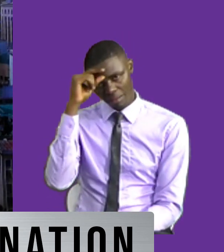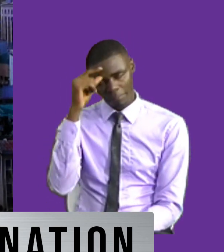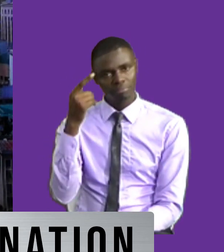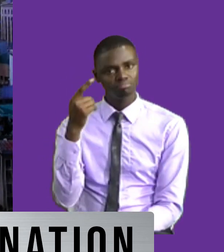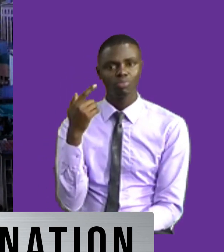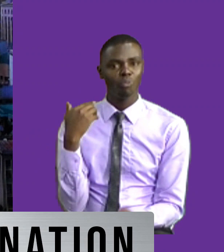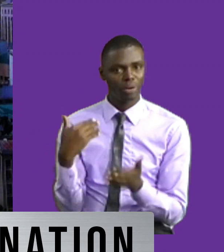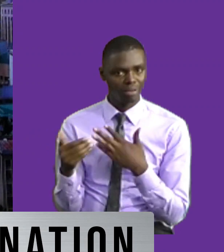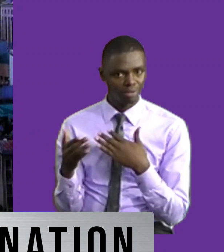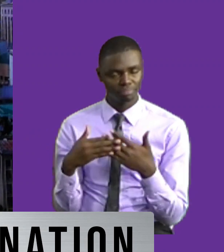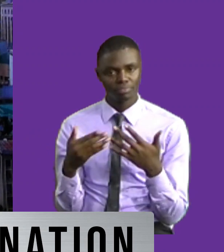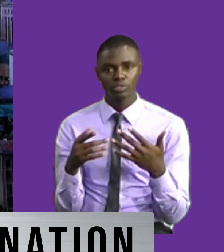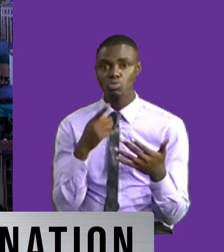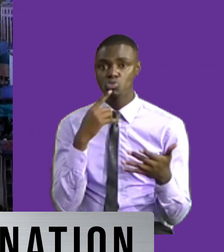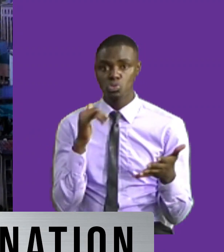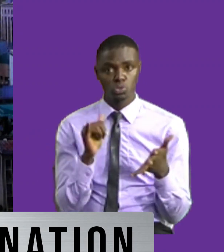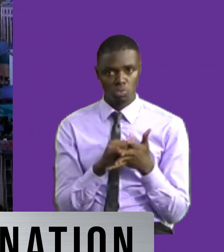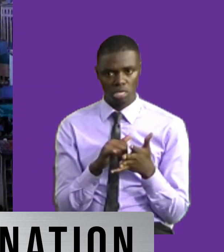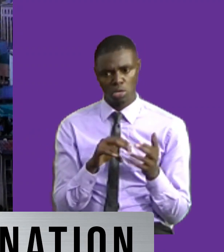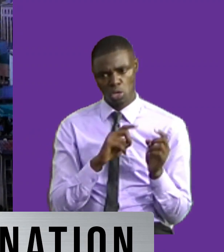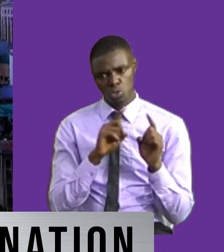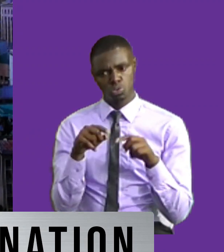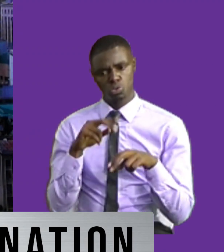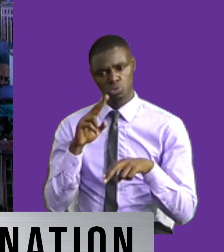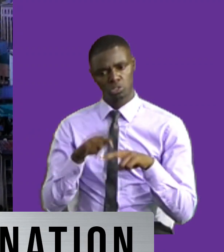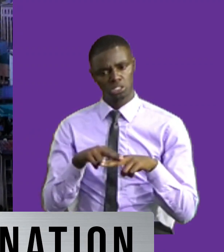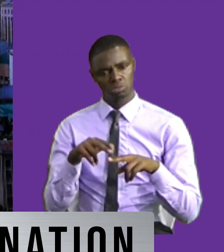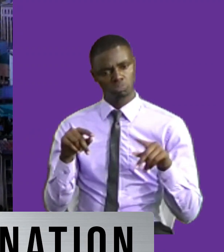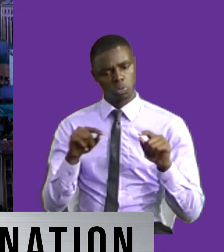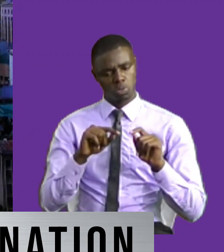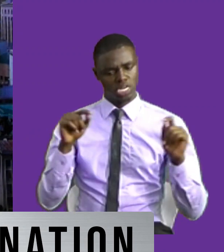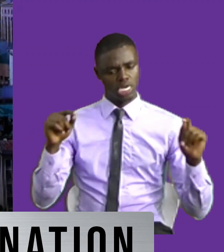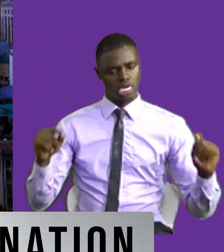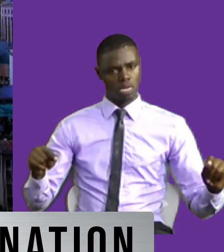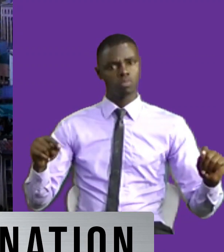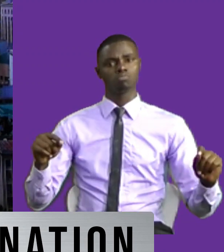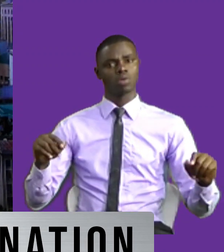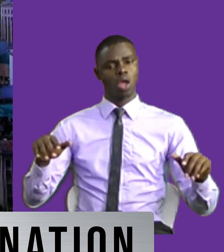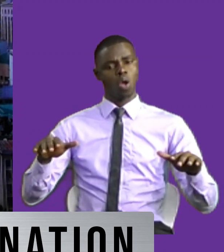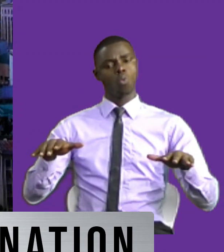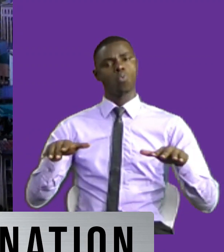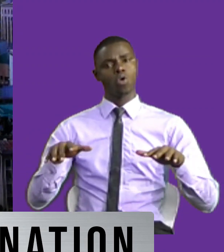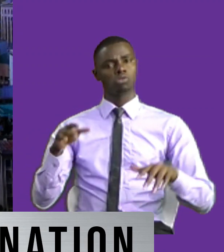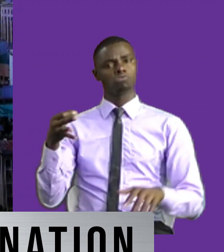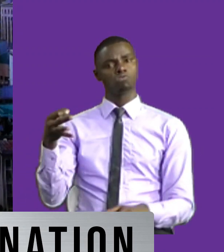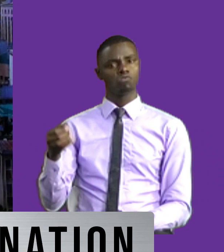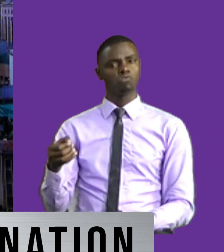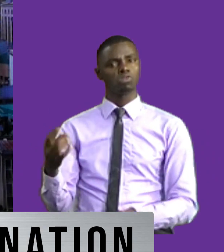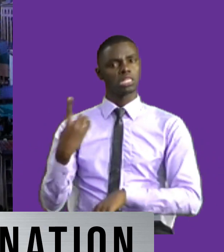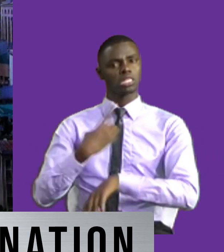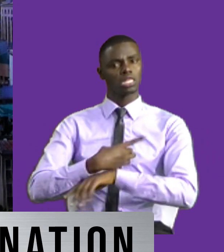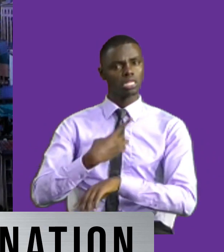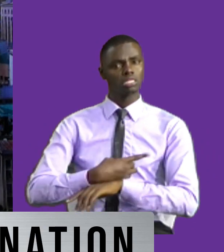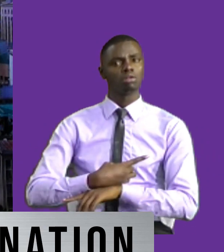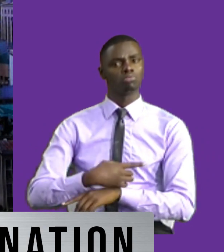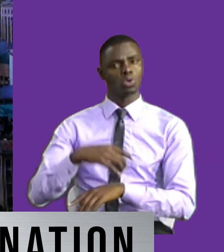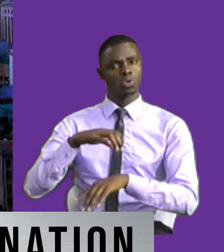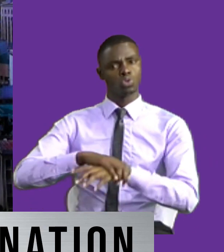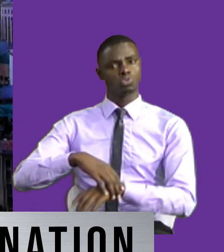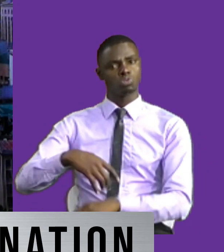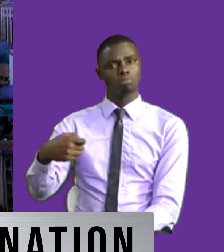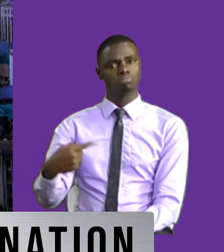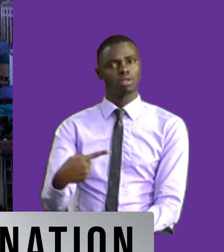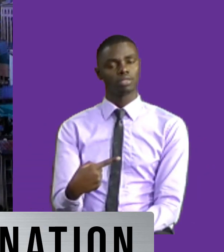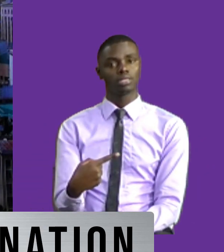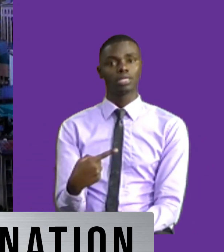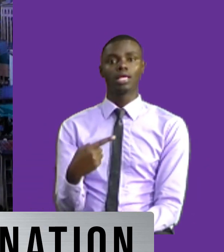body and all that, so that you go sit behind a desk, yeah, it's almost and wait like, for 30 days in a month to get an income. It's almost